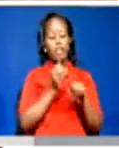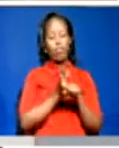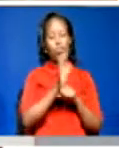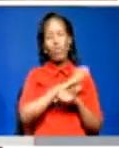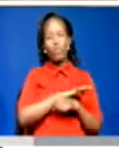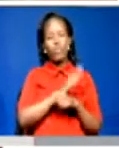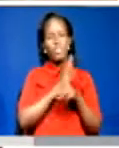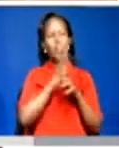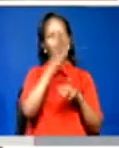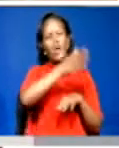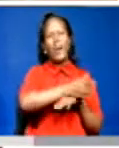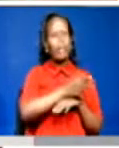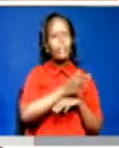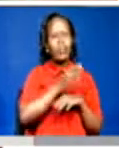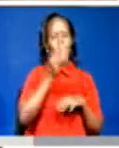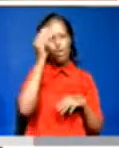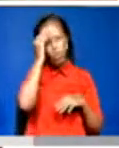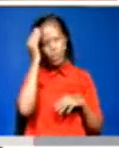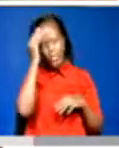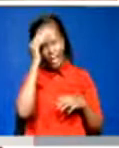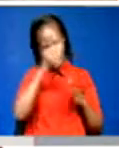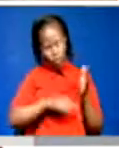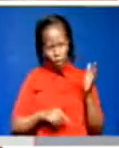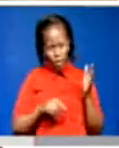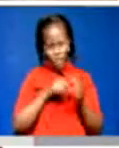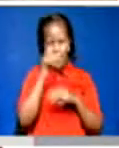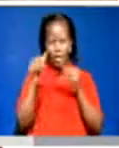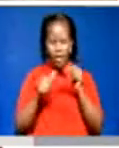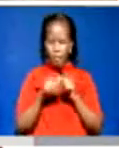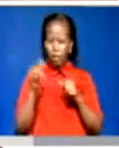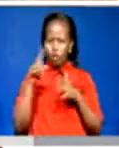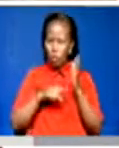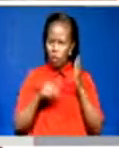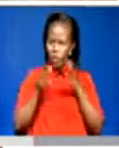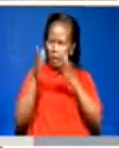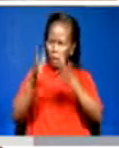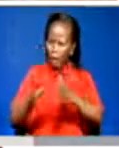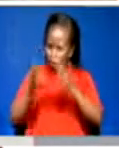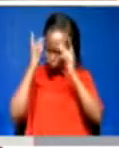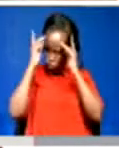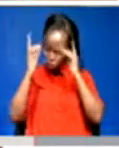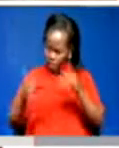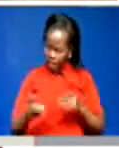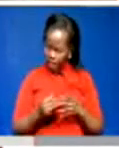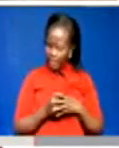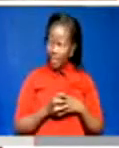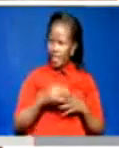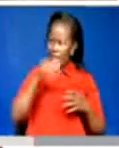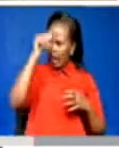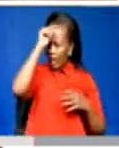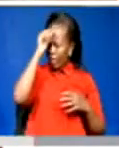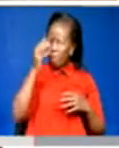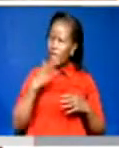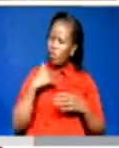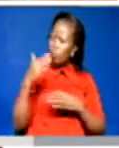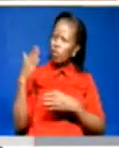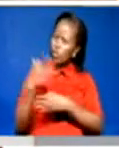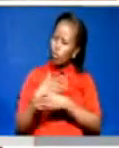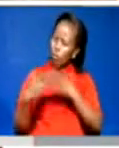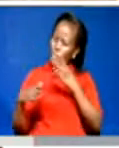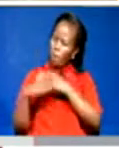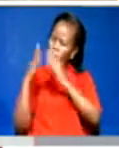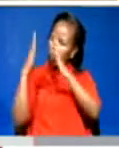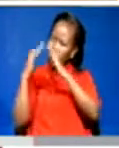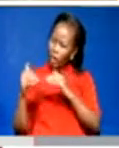lessons have we gotten in terms of what one can opt for? The government wants to construct the houses and then people can move